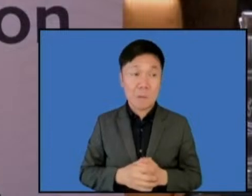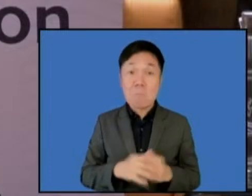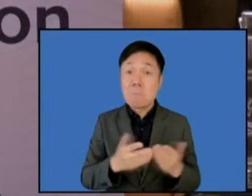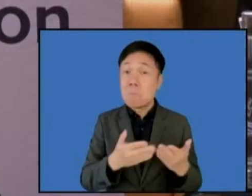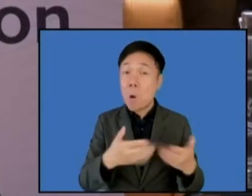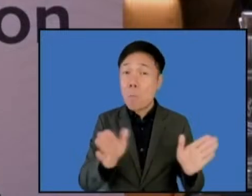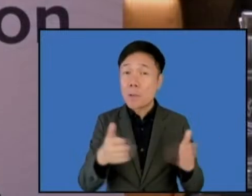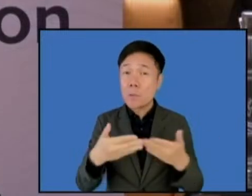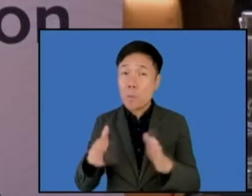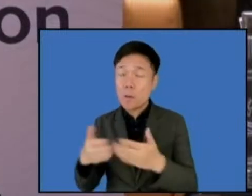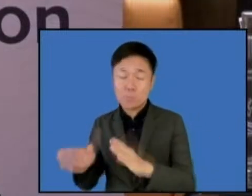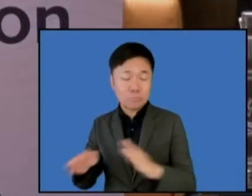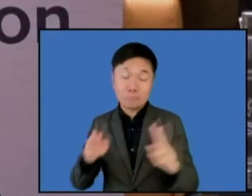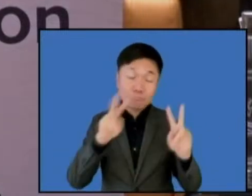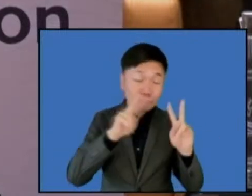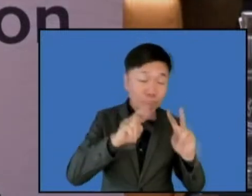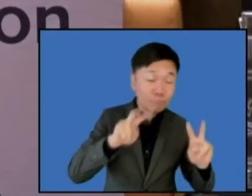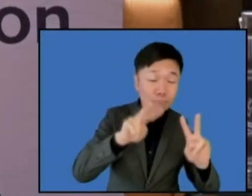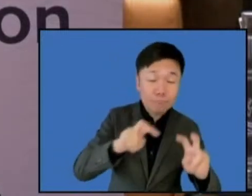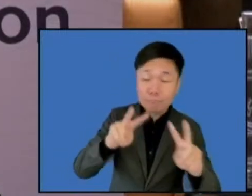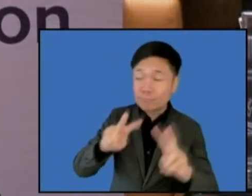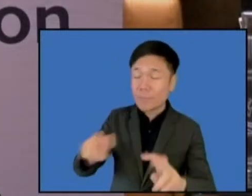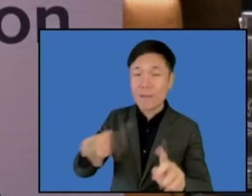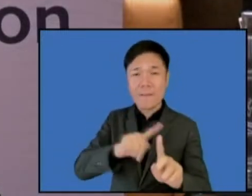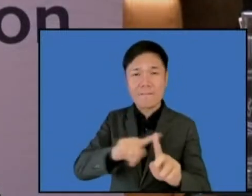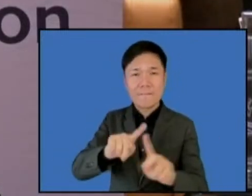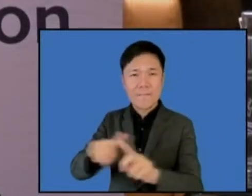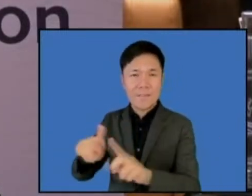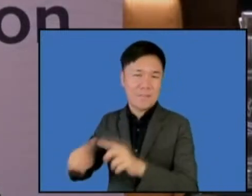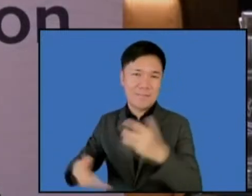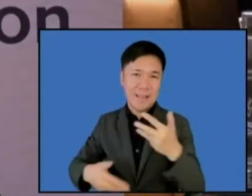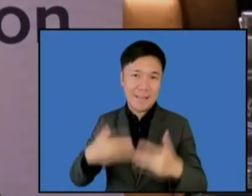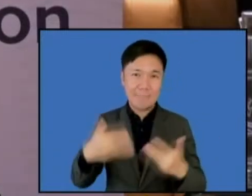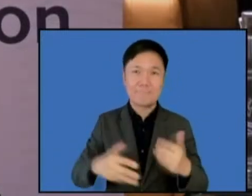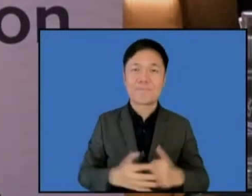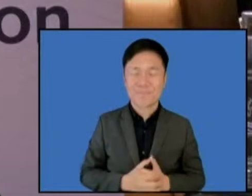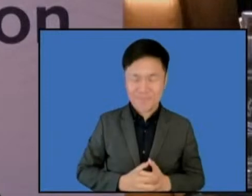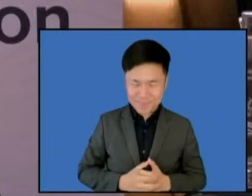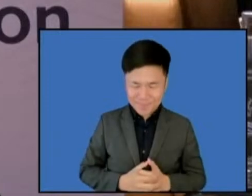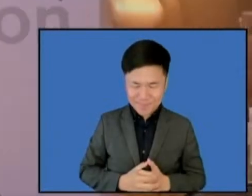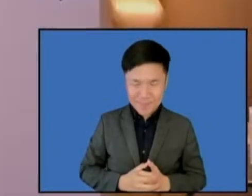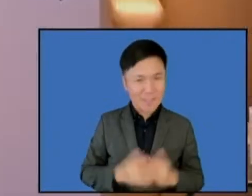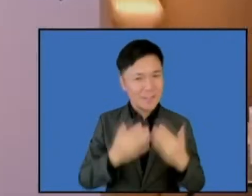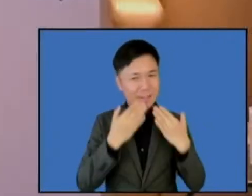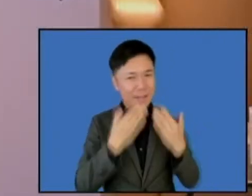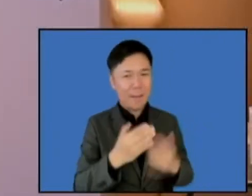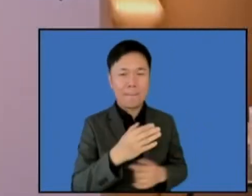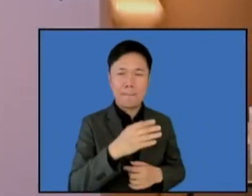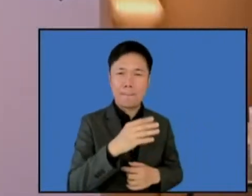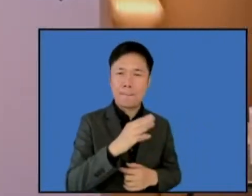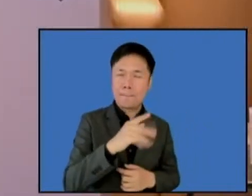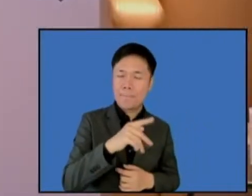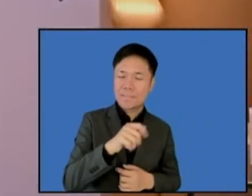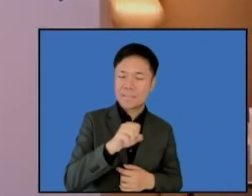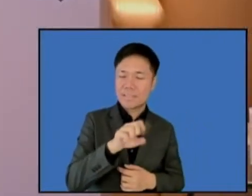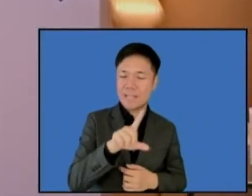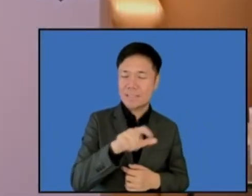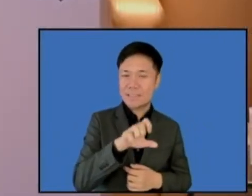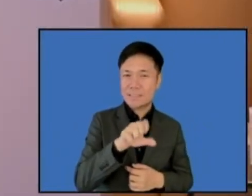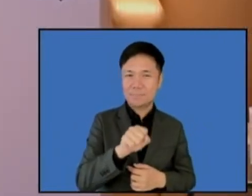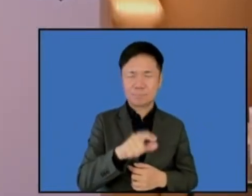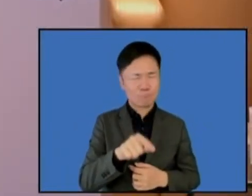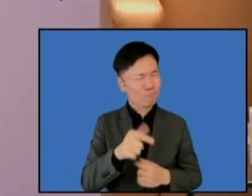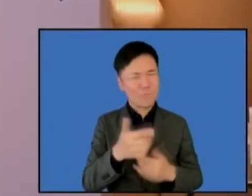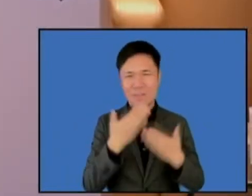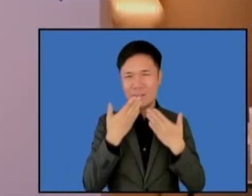data sources and other platforms on migration. Thank you very much. Thank you very much, Ms. Basales, for laying your finger on the fact